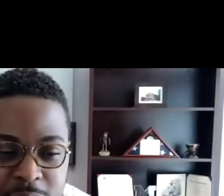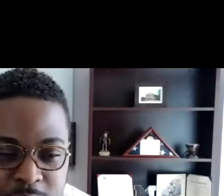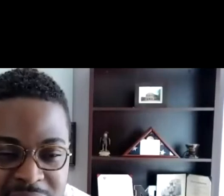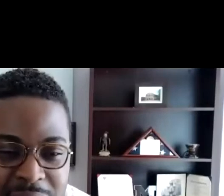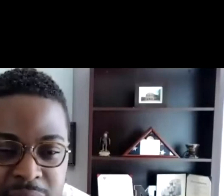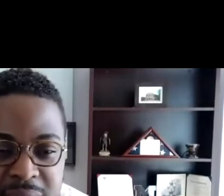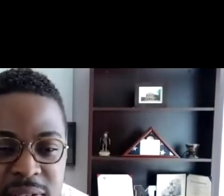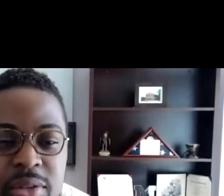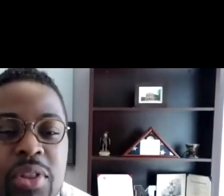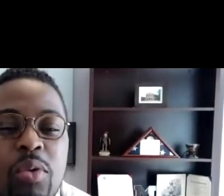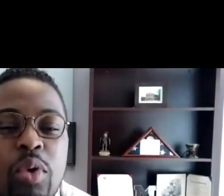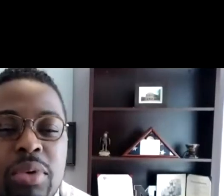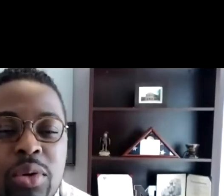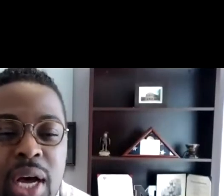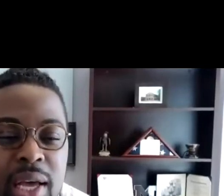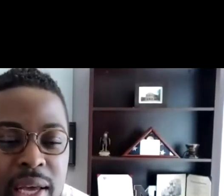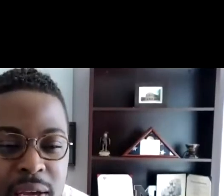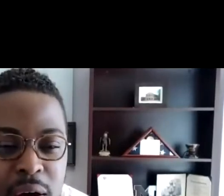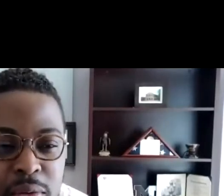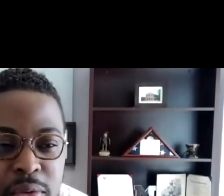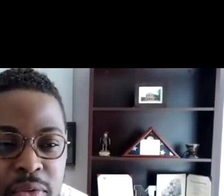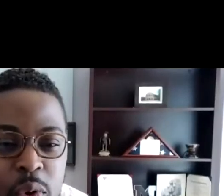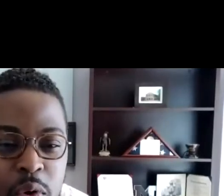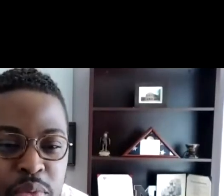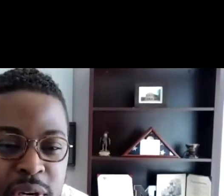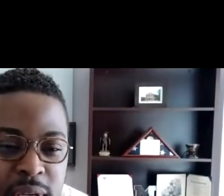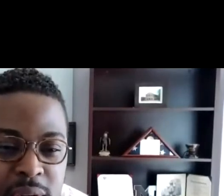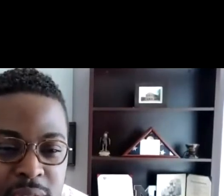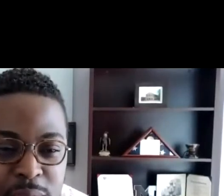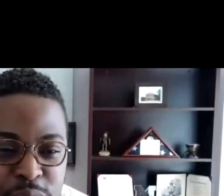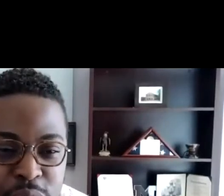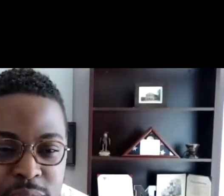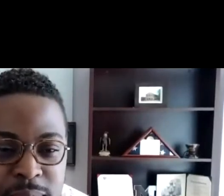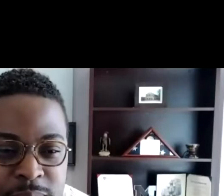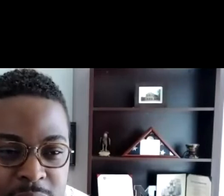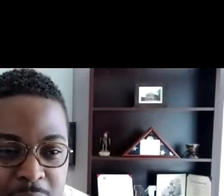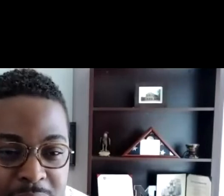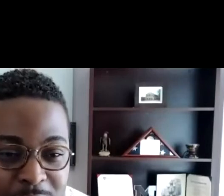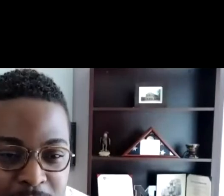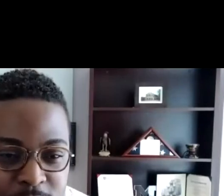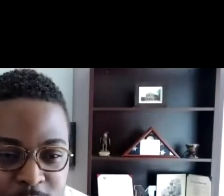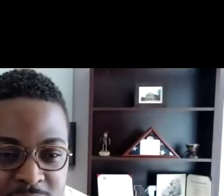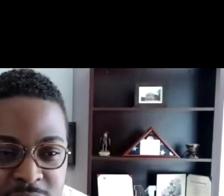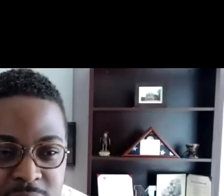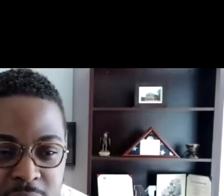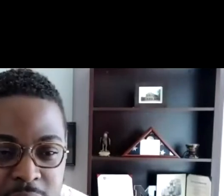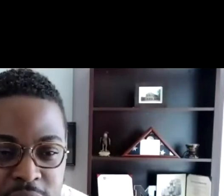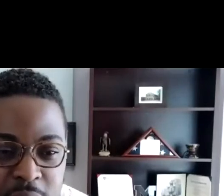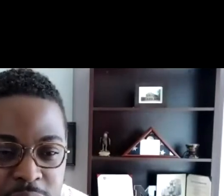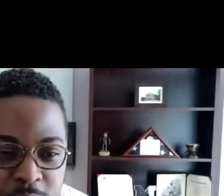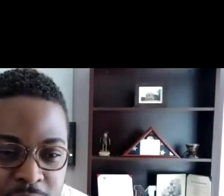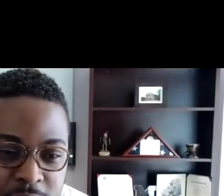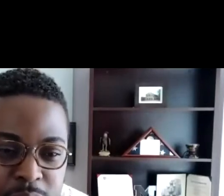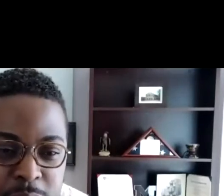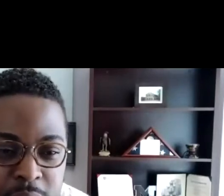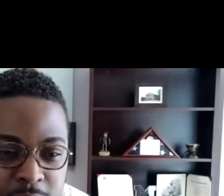I've got a tan vest with a wooden bow tie and a colorful floral print collared shirt. In my background, you can see a